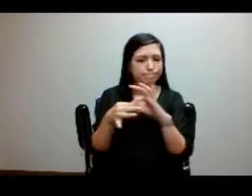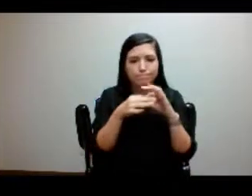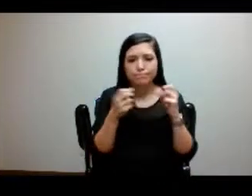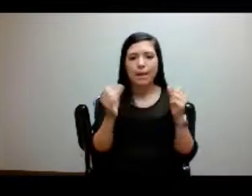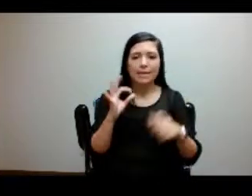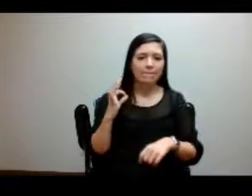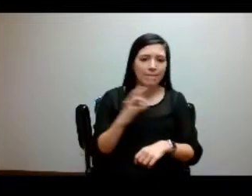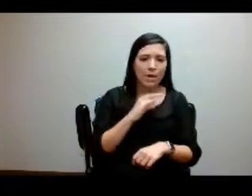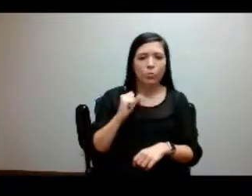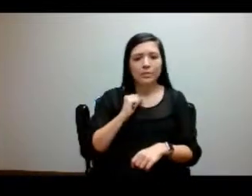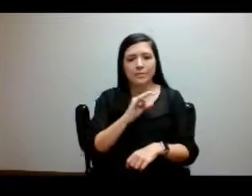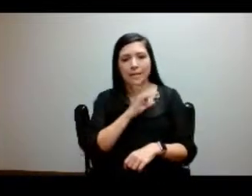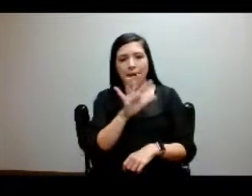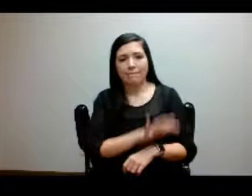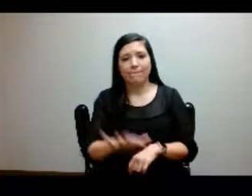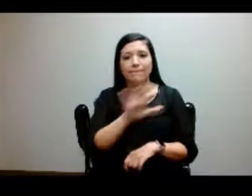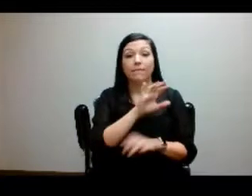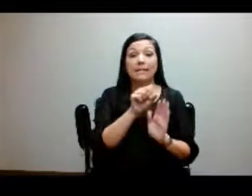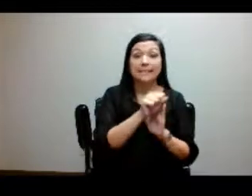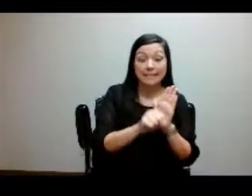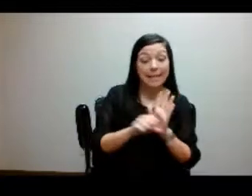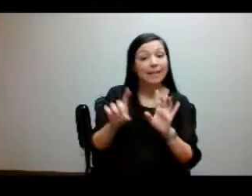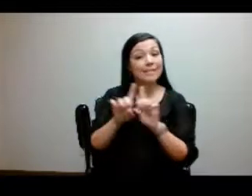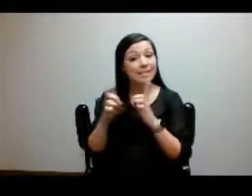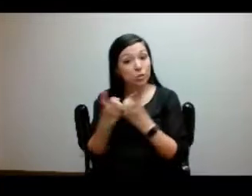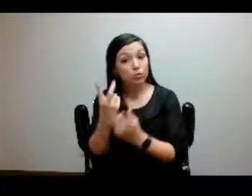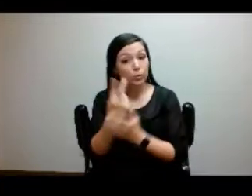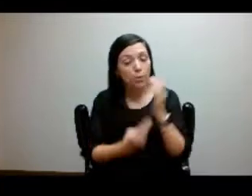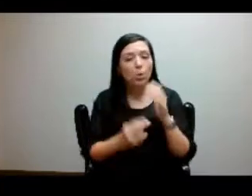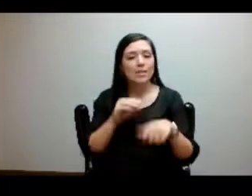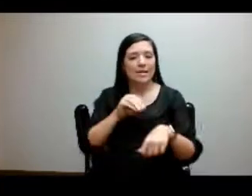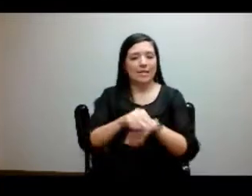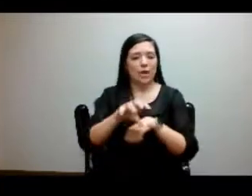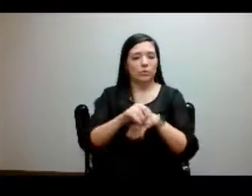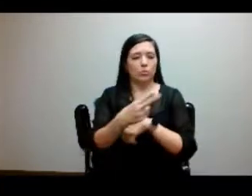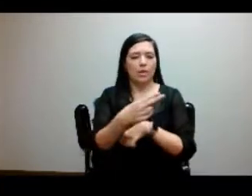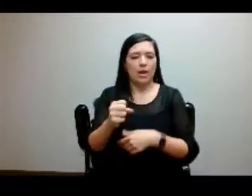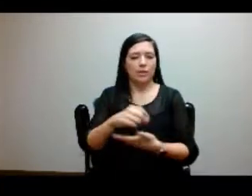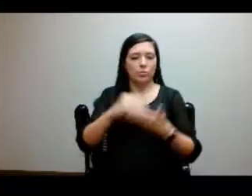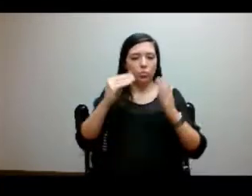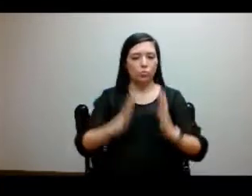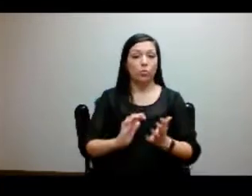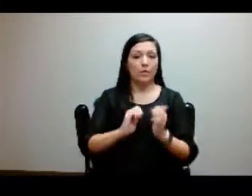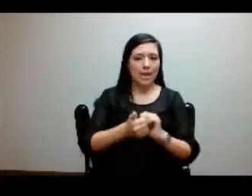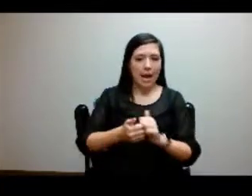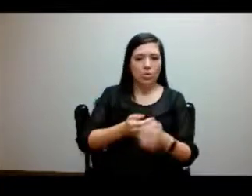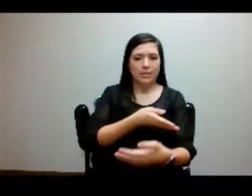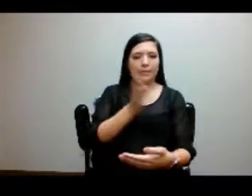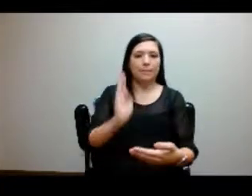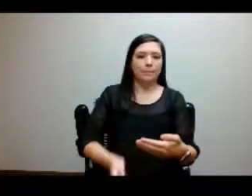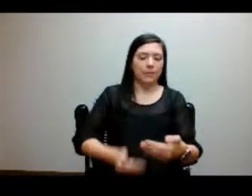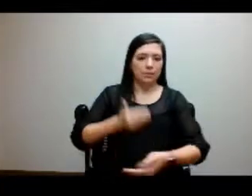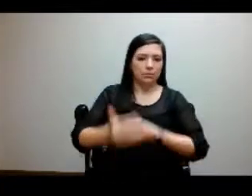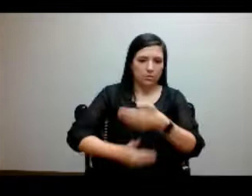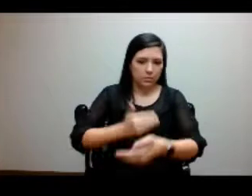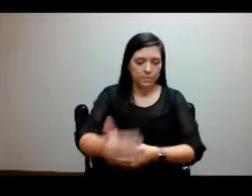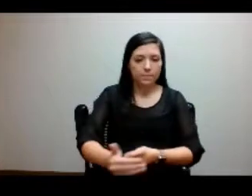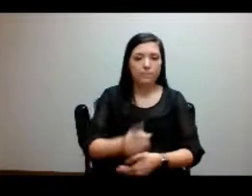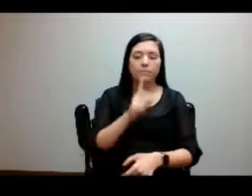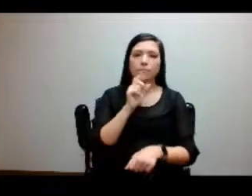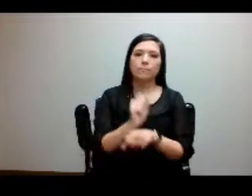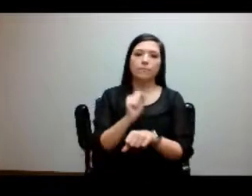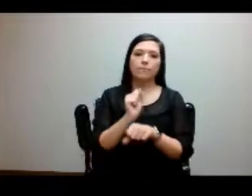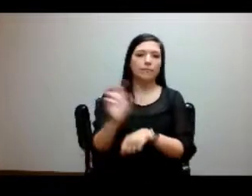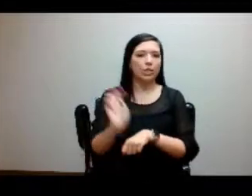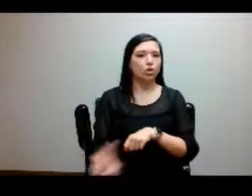the district and state, and counseled our students and high school partners on how to complete the steps needed to move forward. It was quite a journey, and